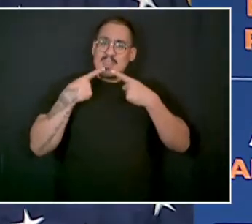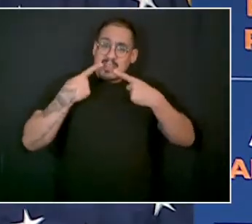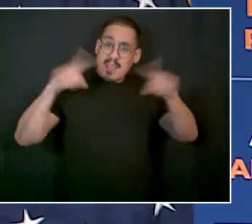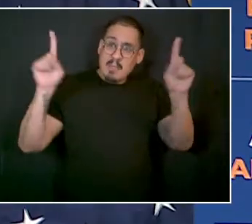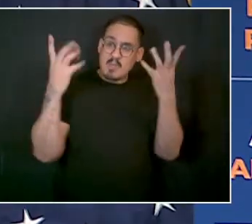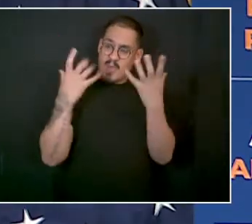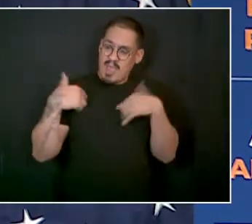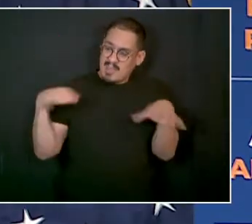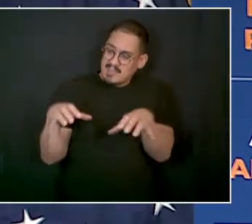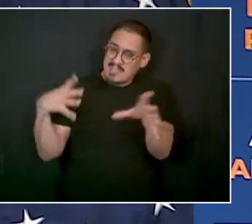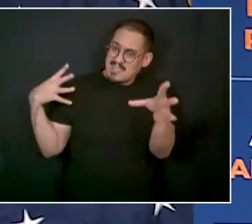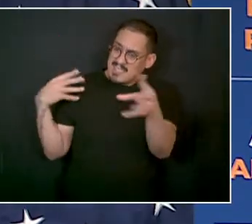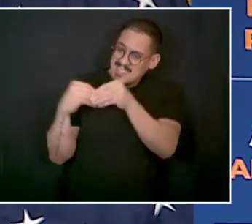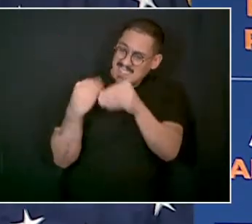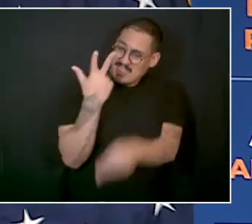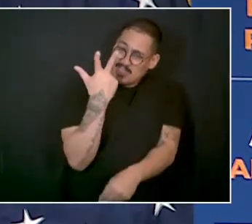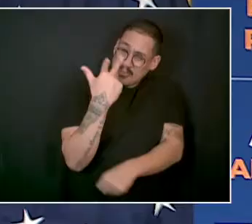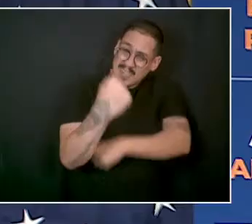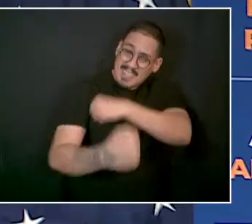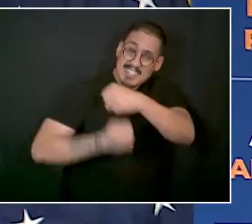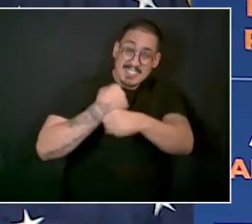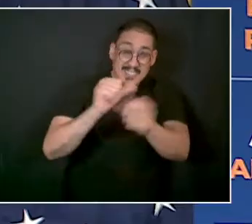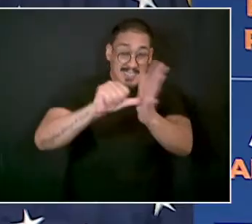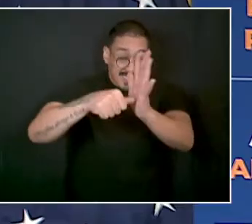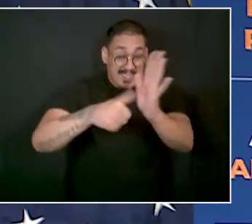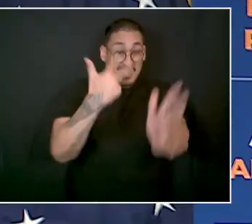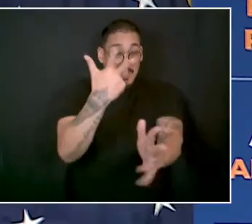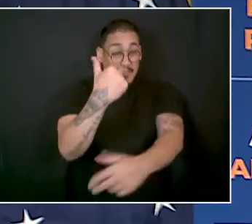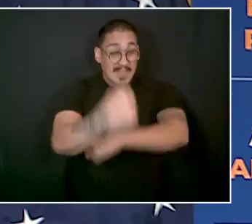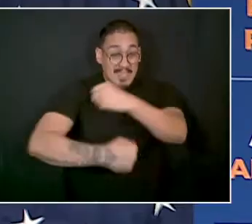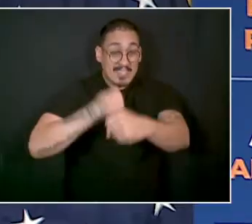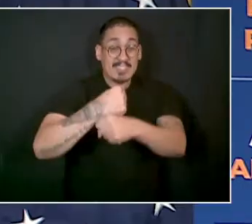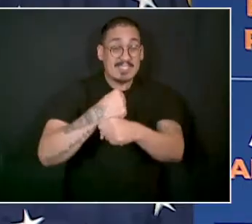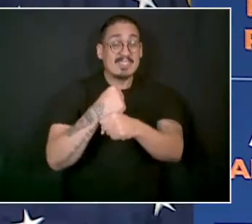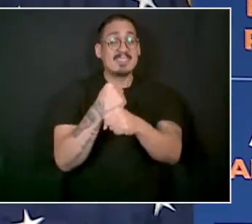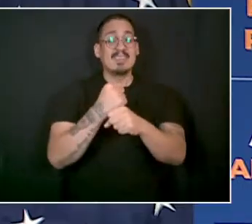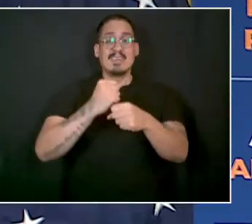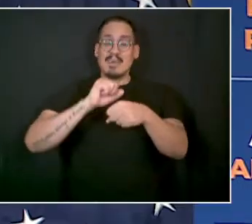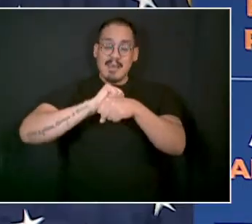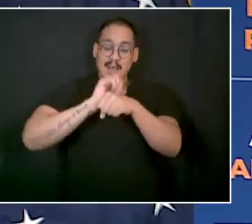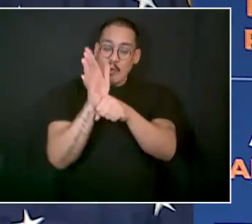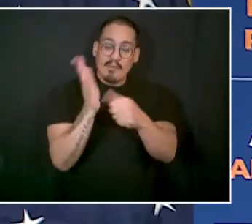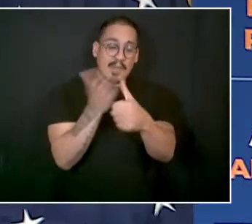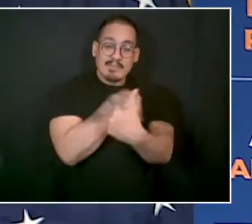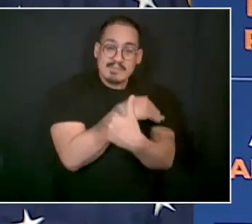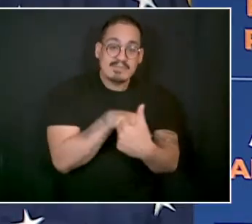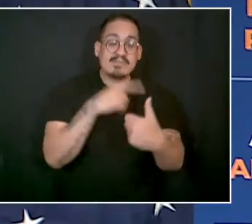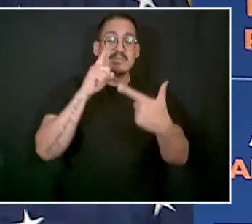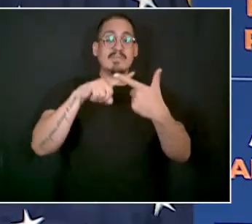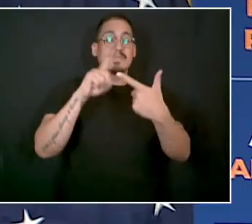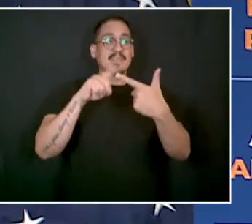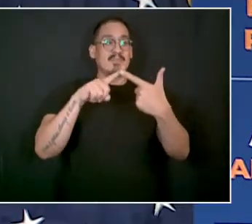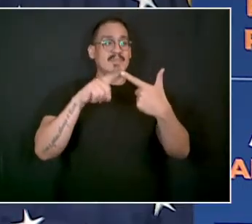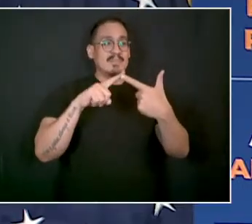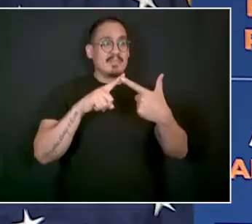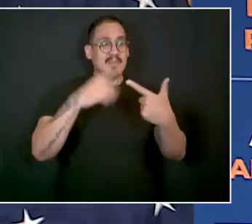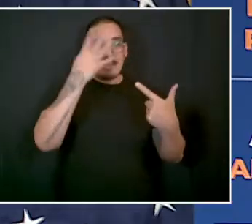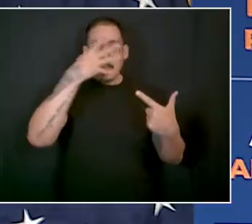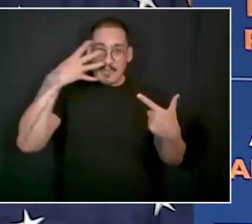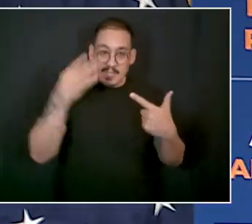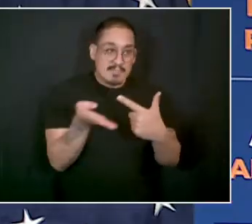did in 3 years, getting us out of COVID, getting us out of the migrant asylum seeker crisis, bringing down